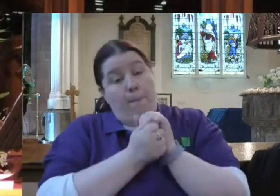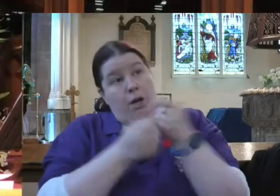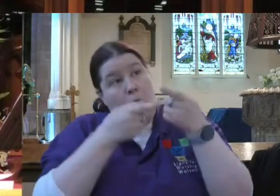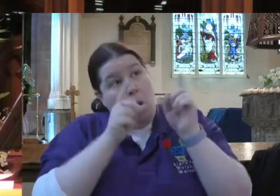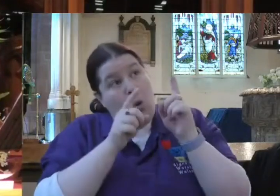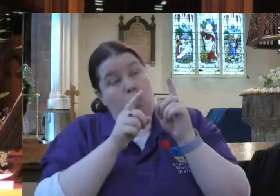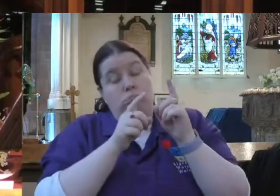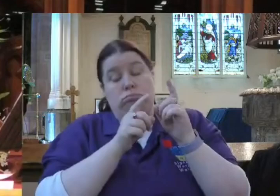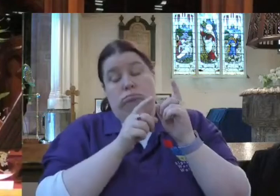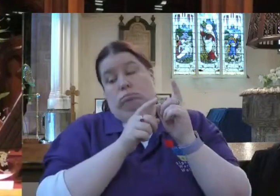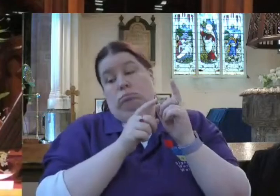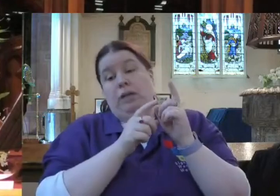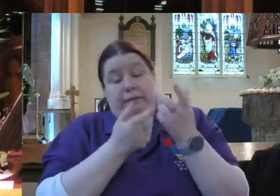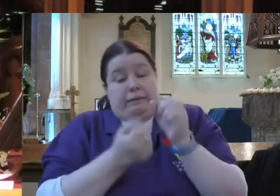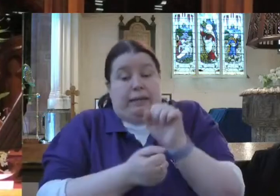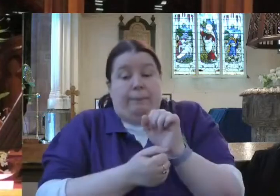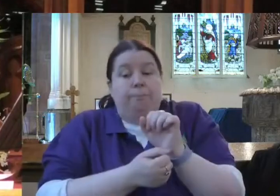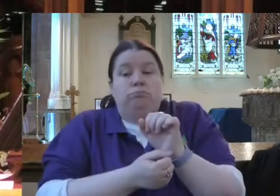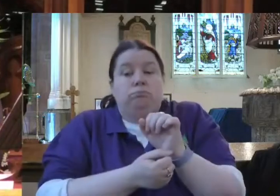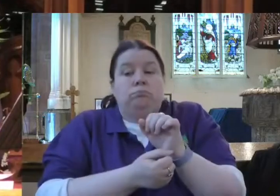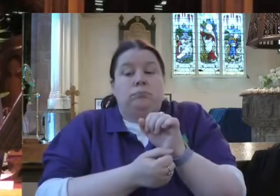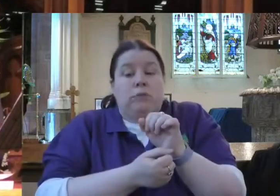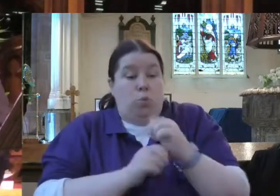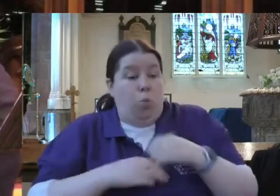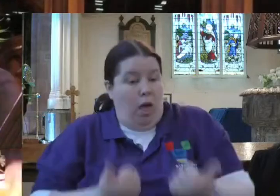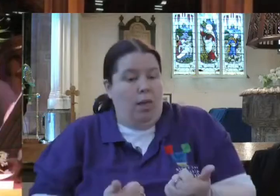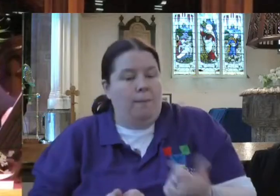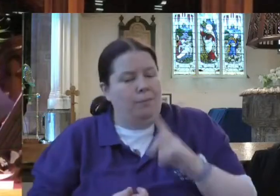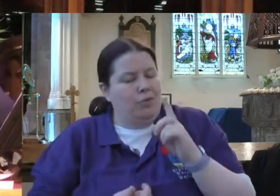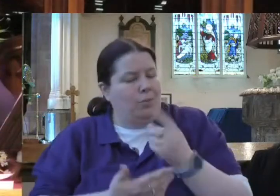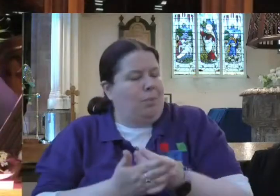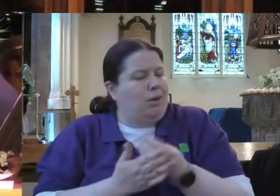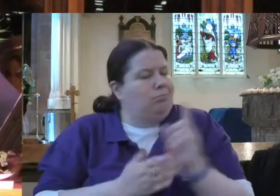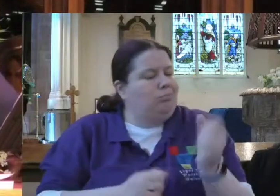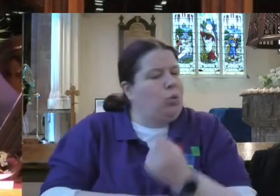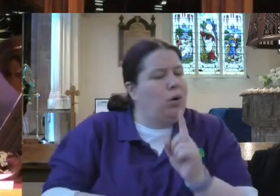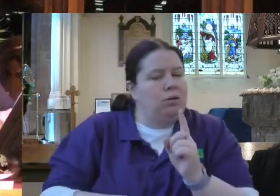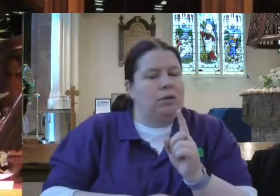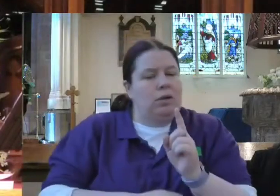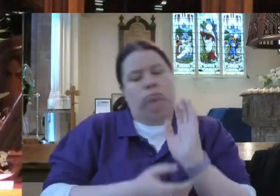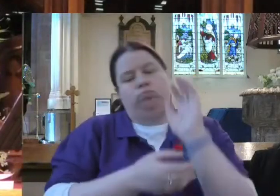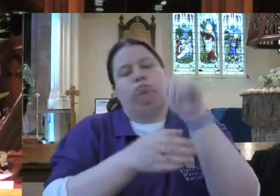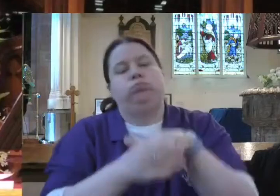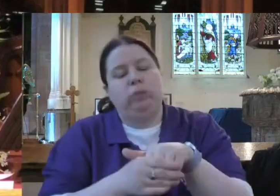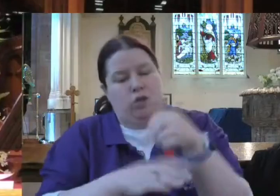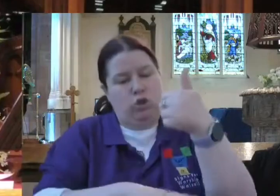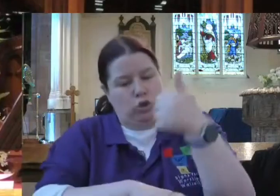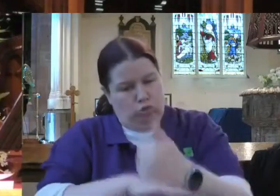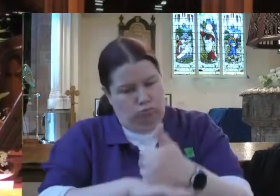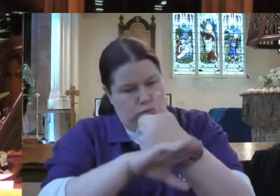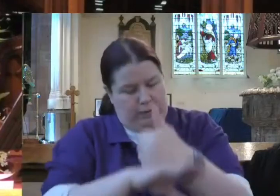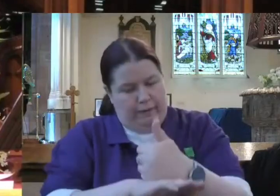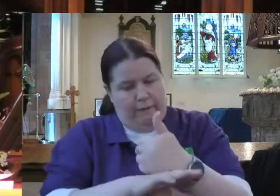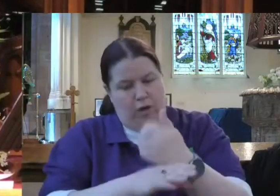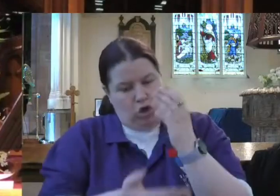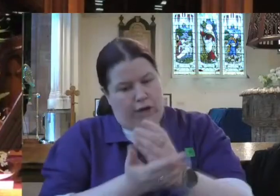well. So what did he do with his money? Well, he invested it in a Christian charity, a foundation that gives millions and millions of pounds